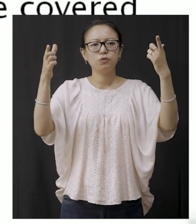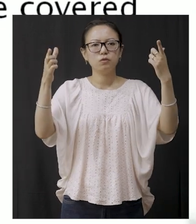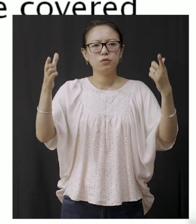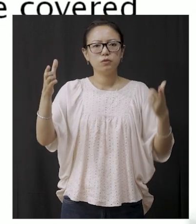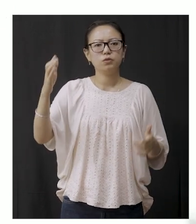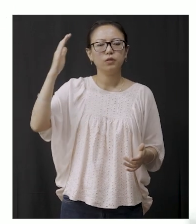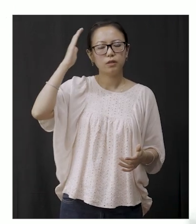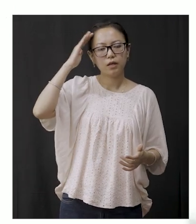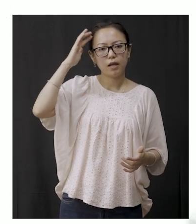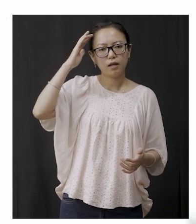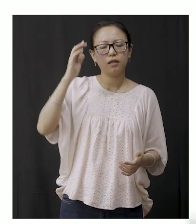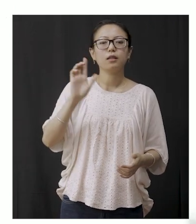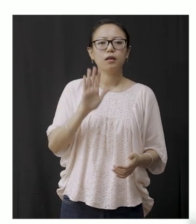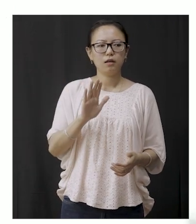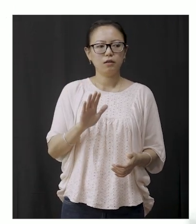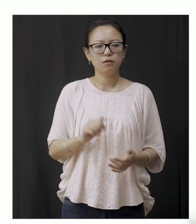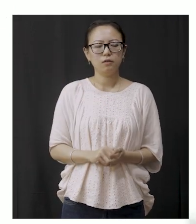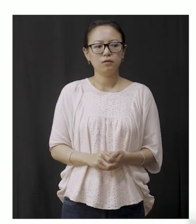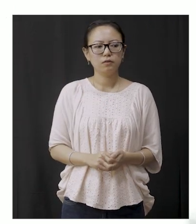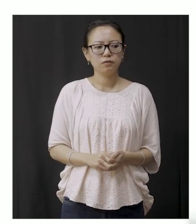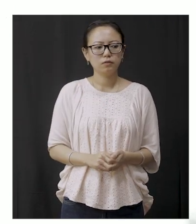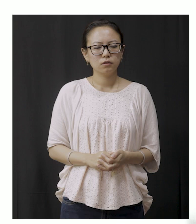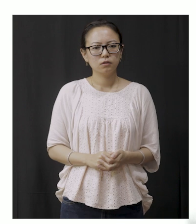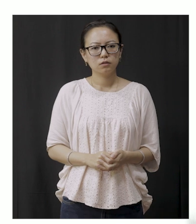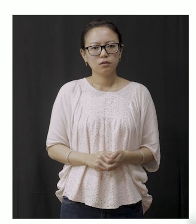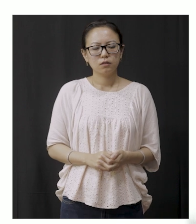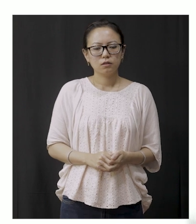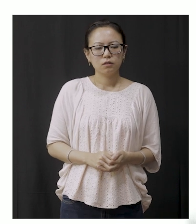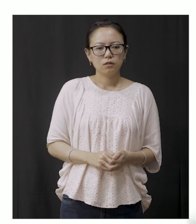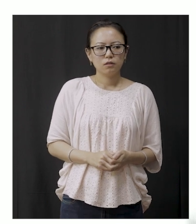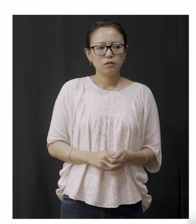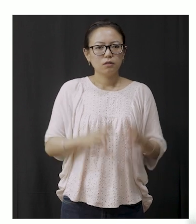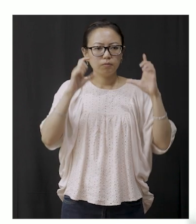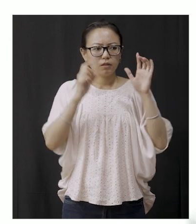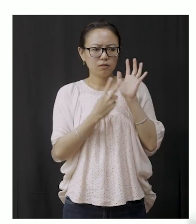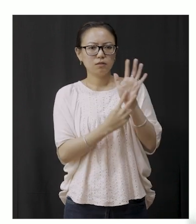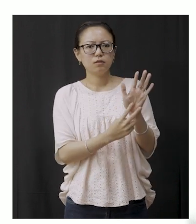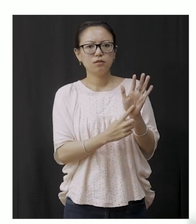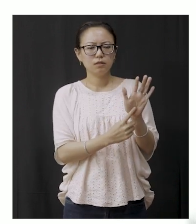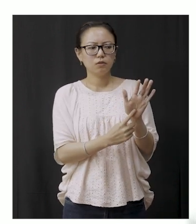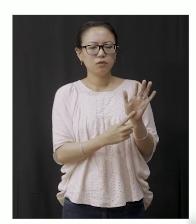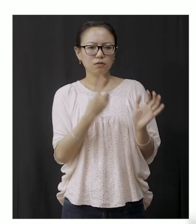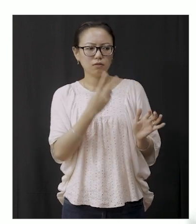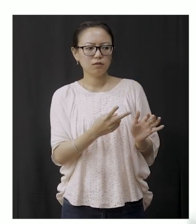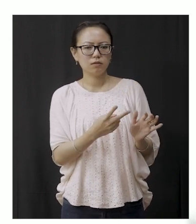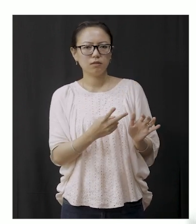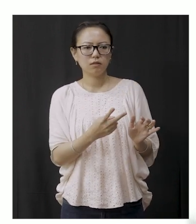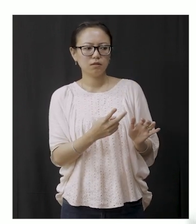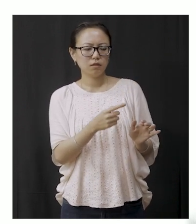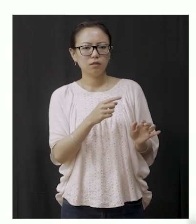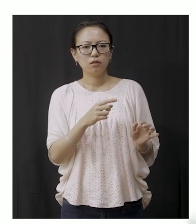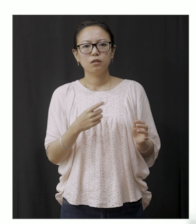other slide, which I've shown you before, this part is called the root part. This is the trunk. These are the